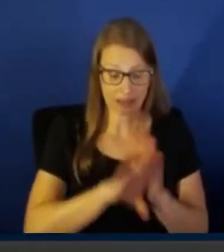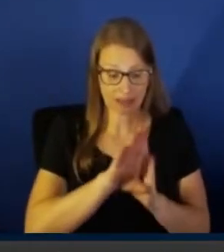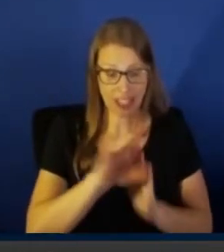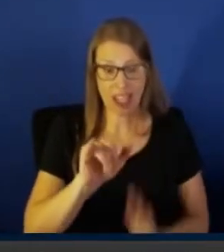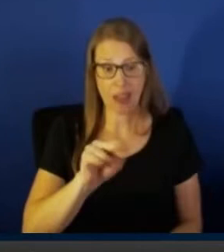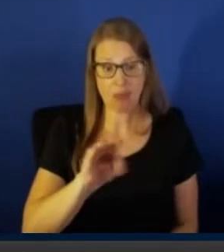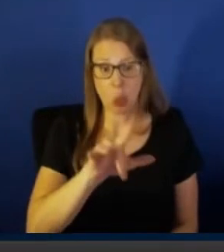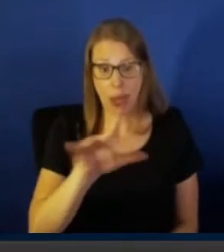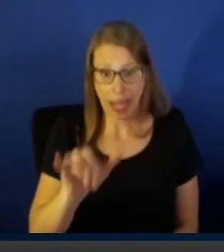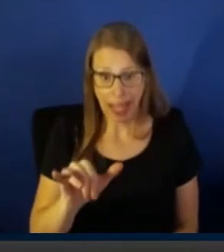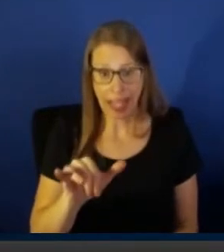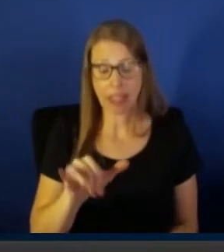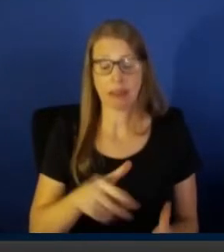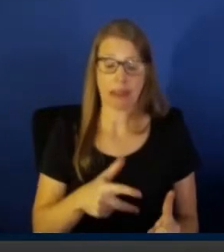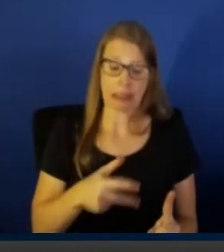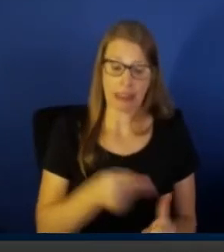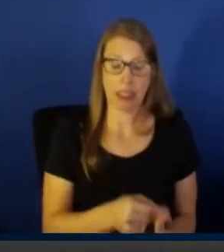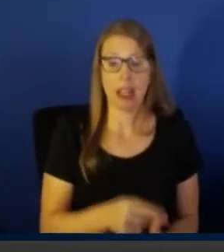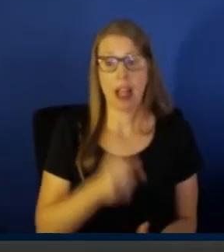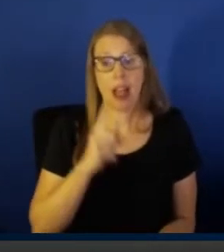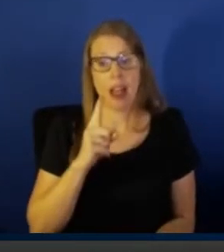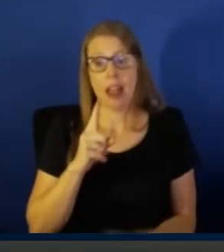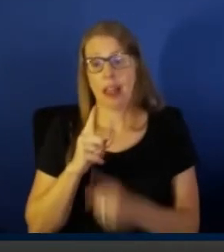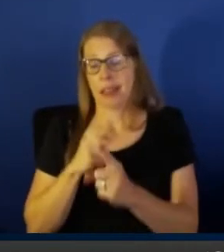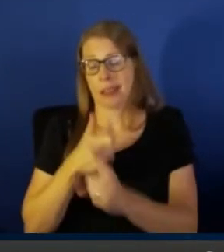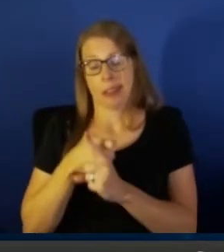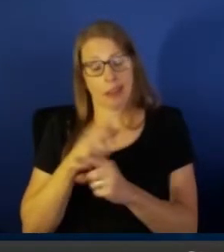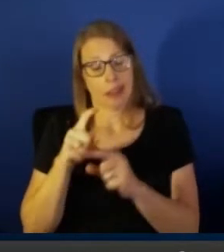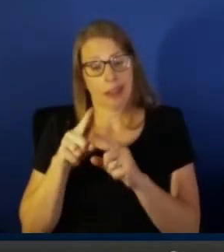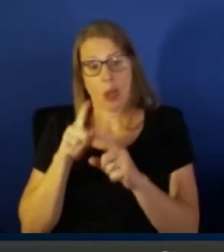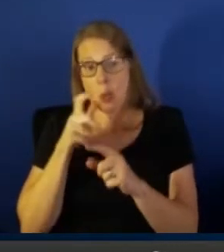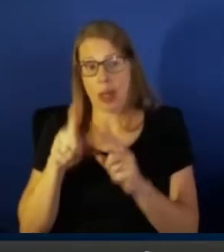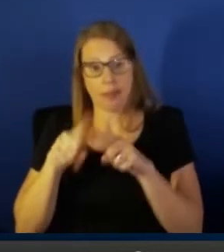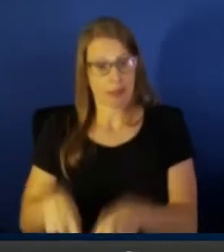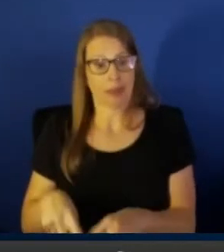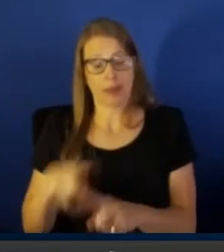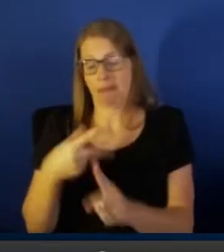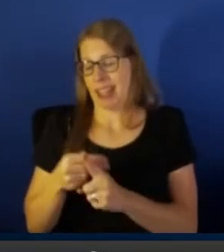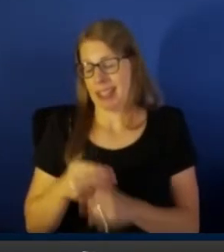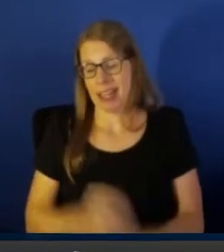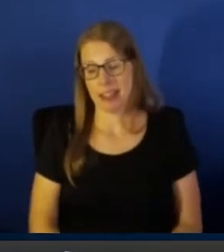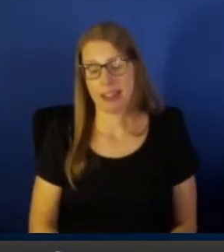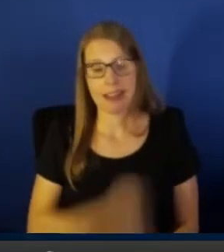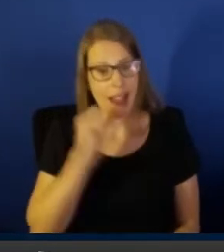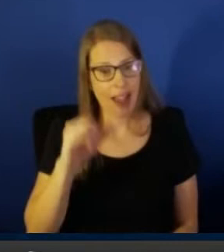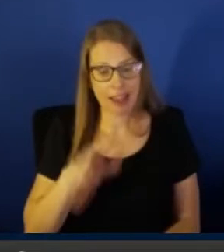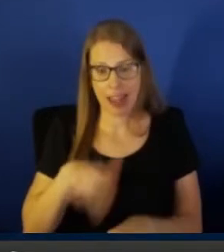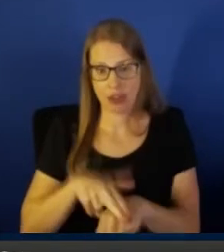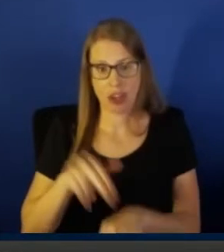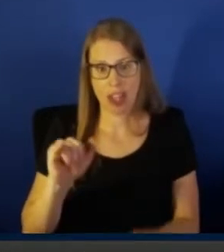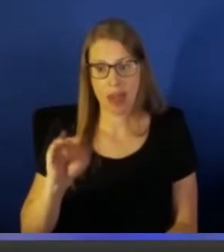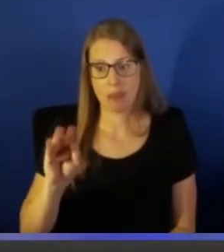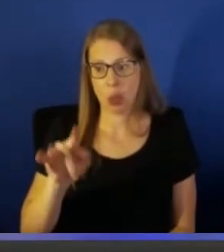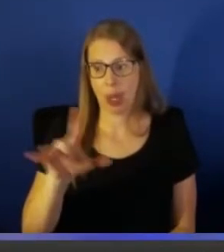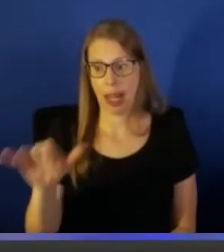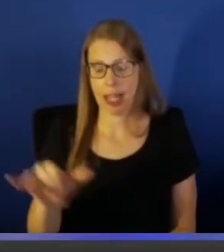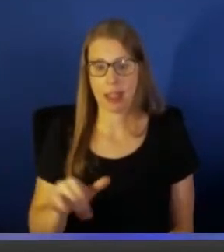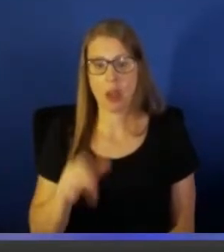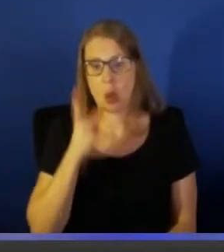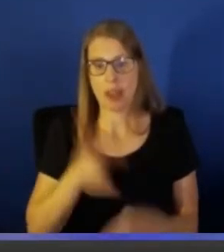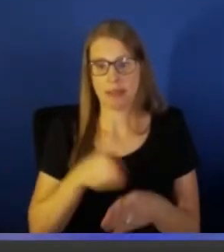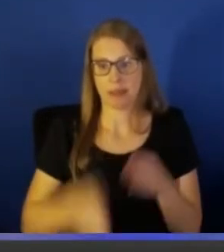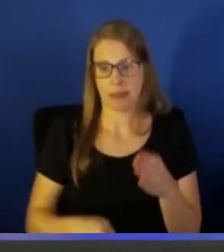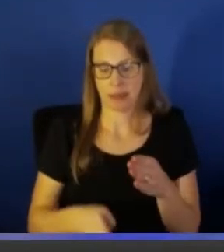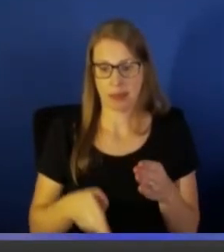get you to say people should not vaccinate and rely on natural immunity. It's certainly at this point. We're going to wrap up here in just a moment, but I want a little story